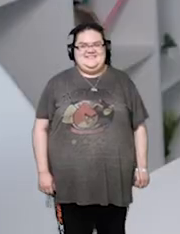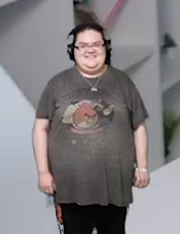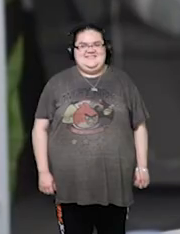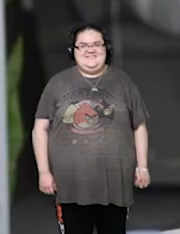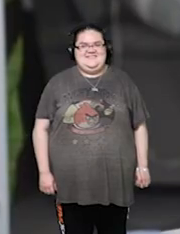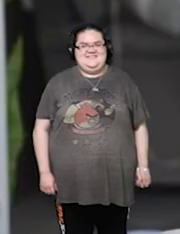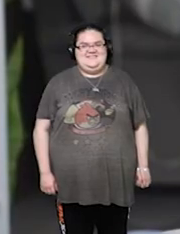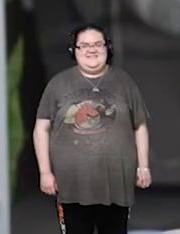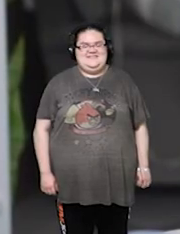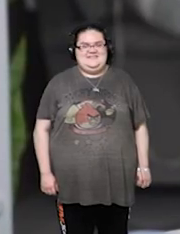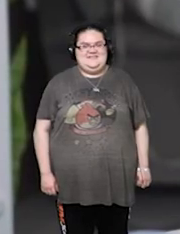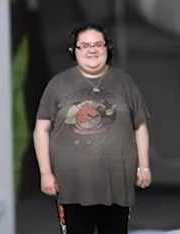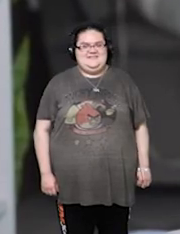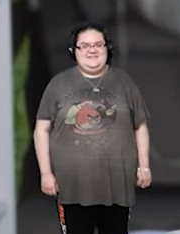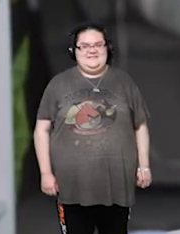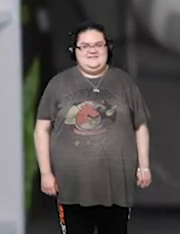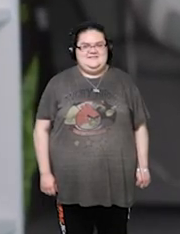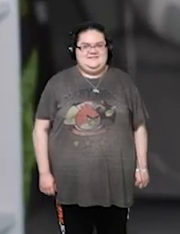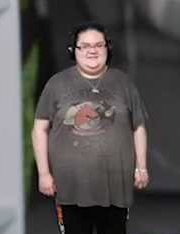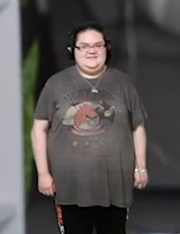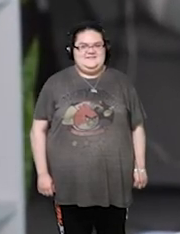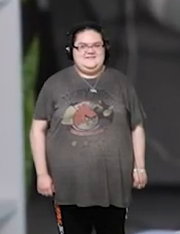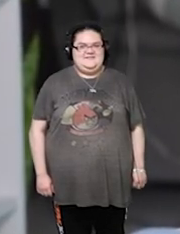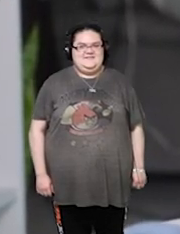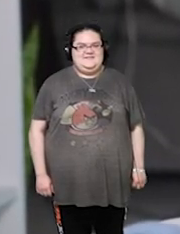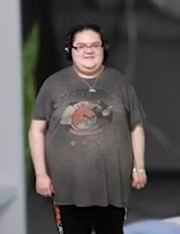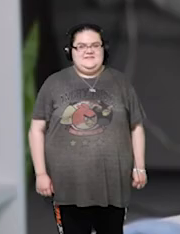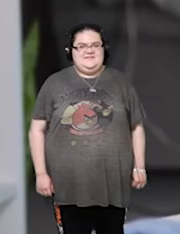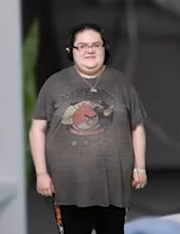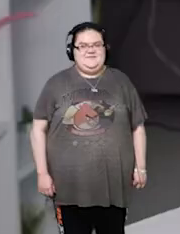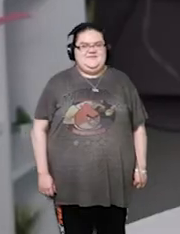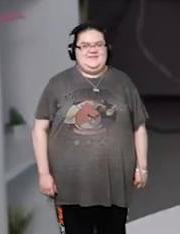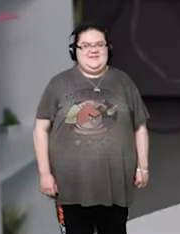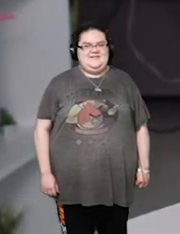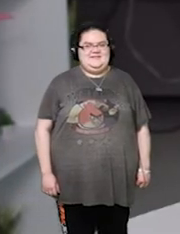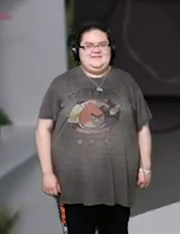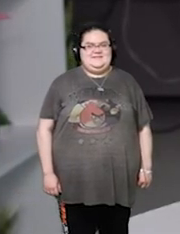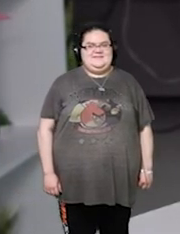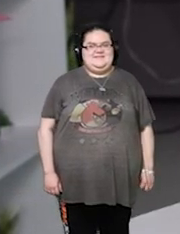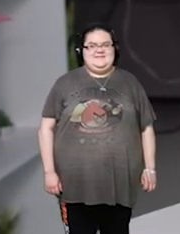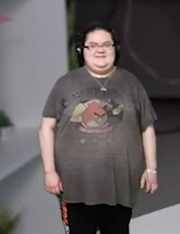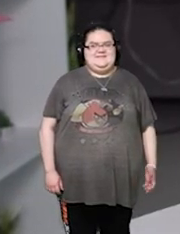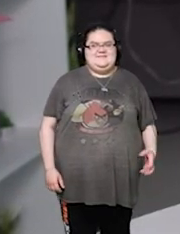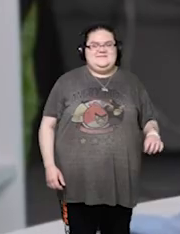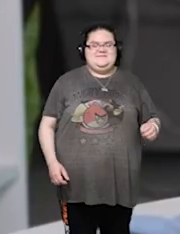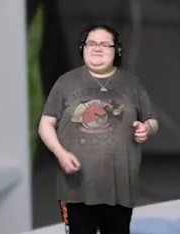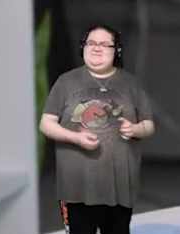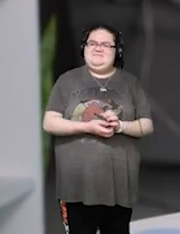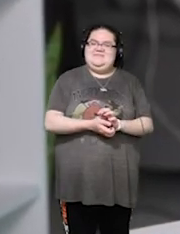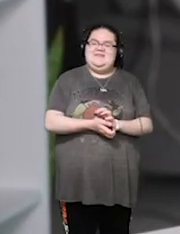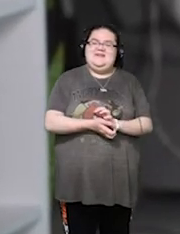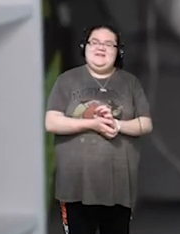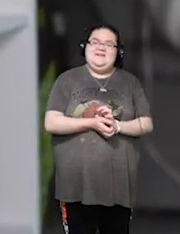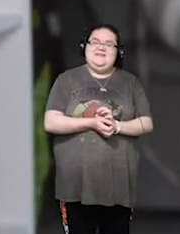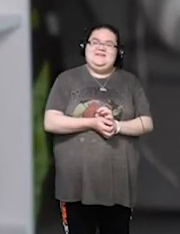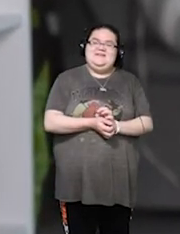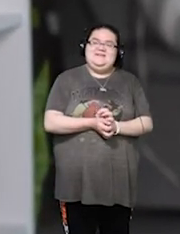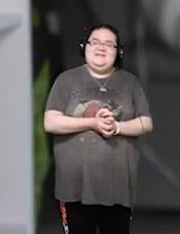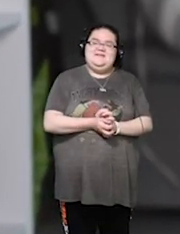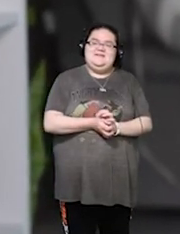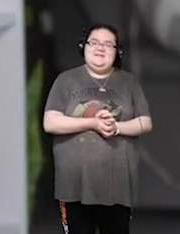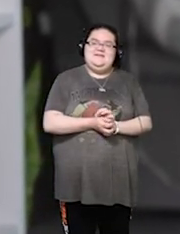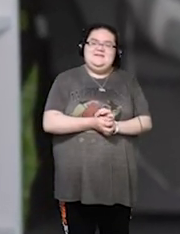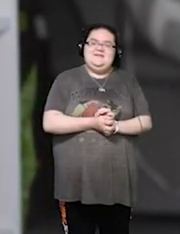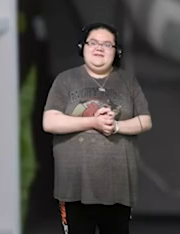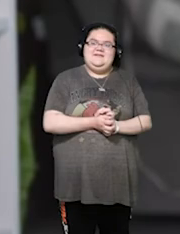It's sweeter. This is nicer, so it's cheaper. And this is like some cruddy one that you'd have when you feel really bad and you just feel, you know what, this will help you. And then some doctor